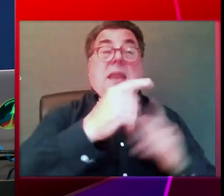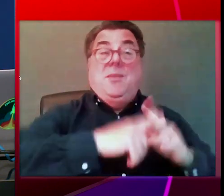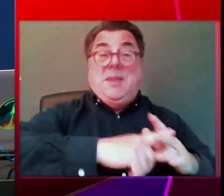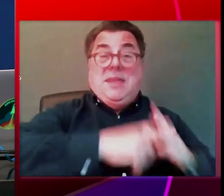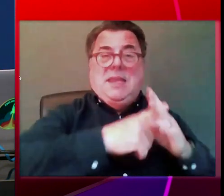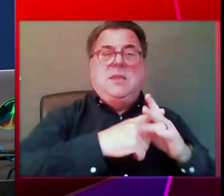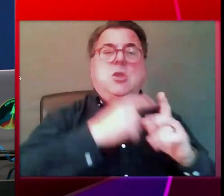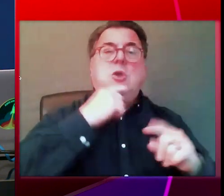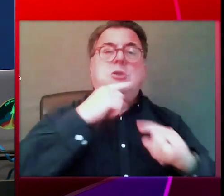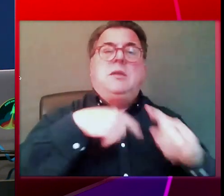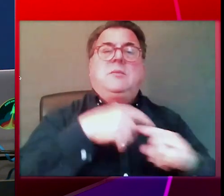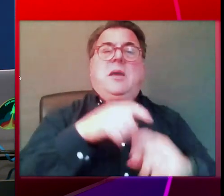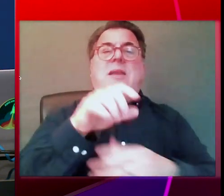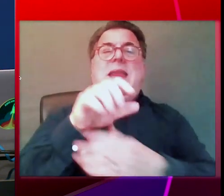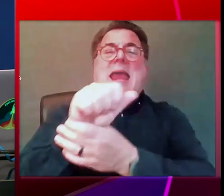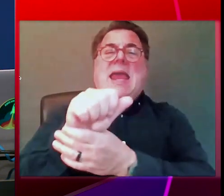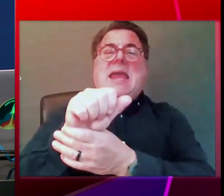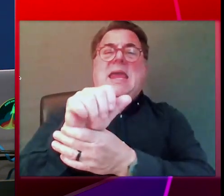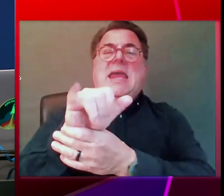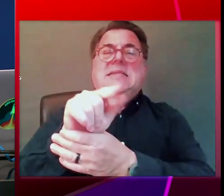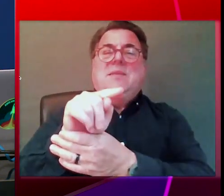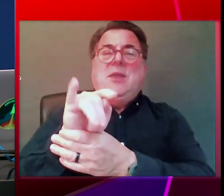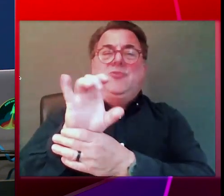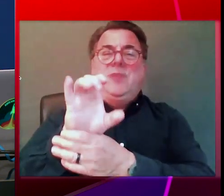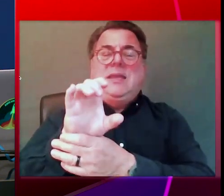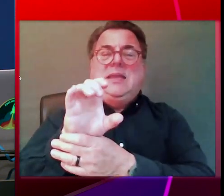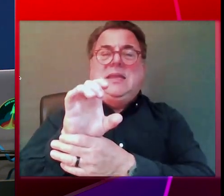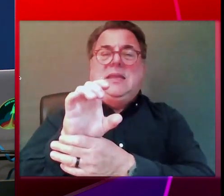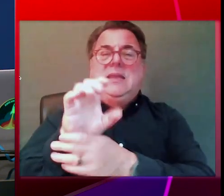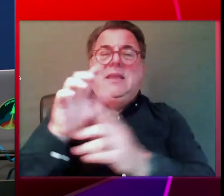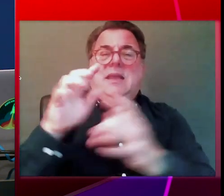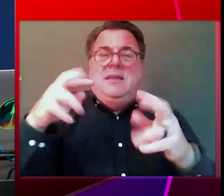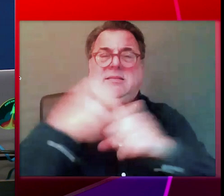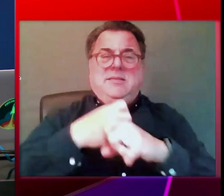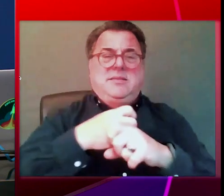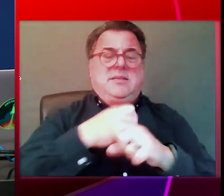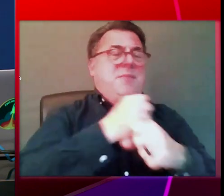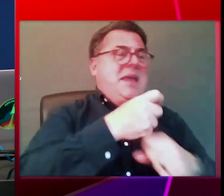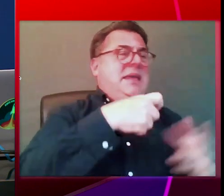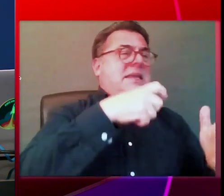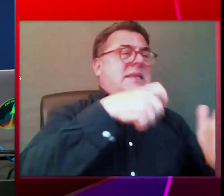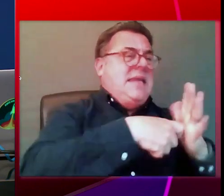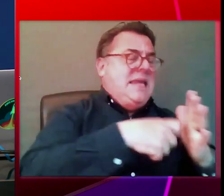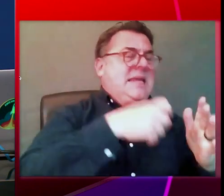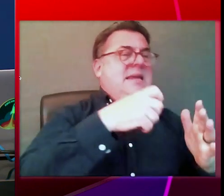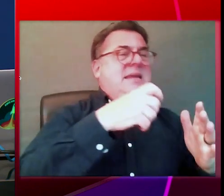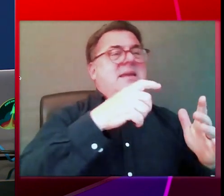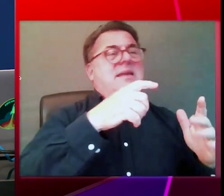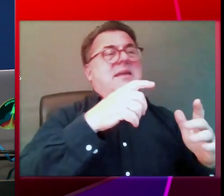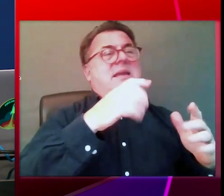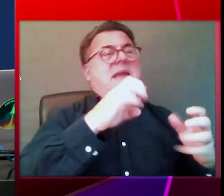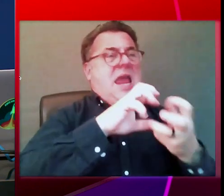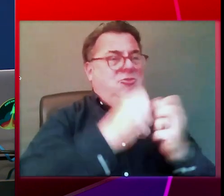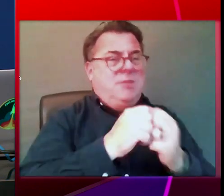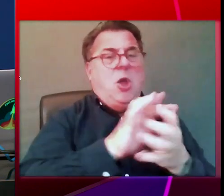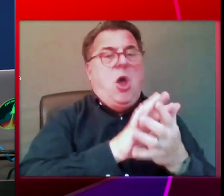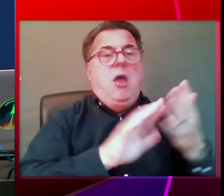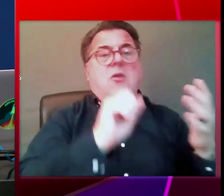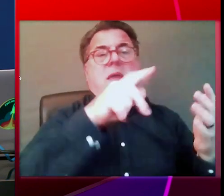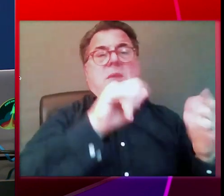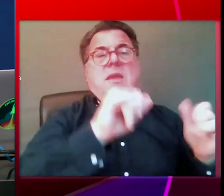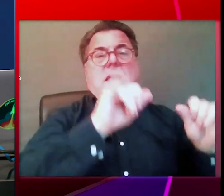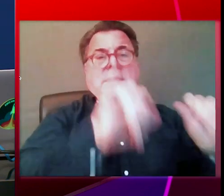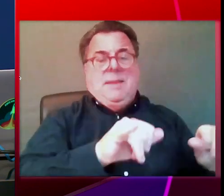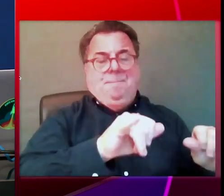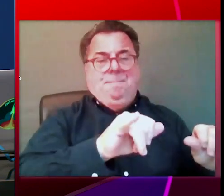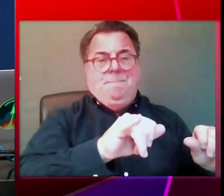encryption earlier, all of those asymmetric APIs, generate data key with ciphertext, encrypt, those APIs remain identical. All